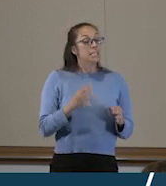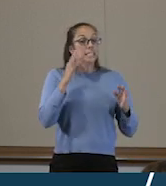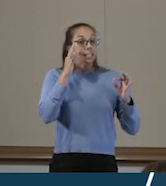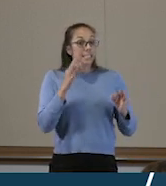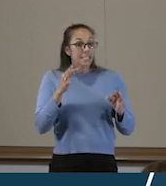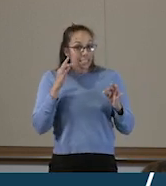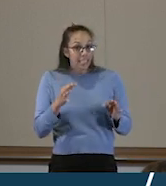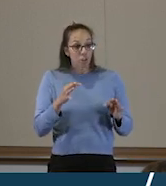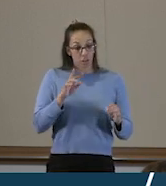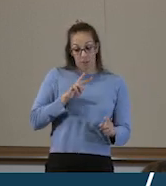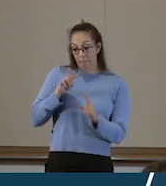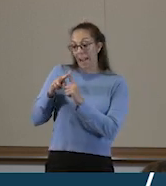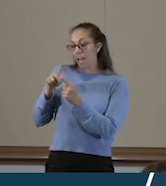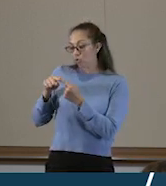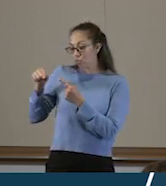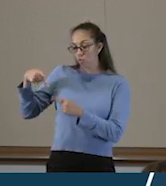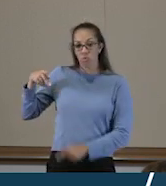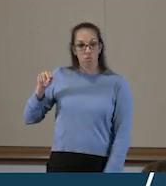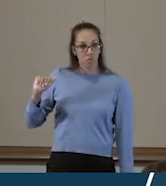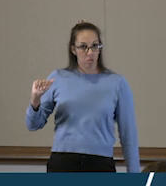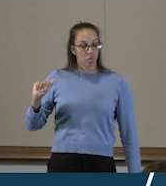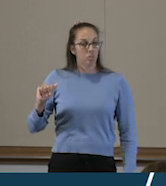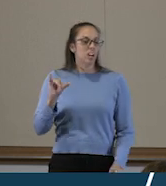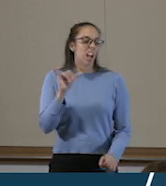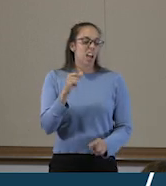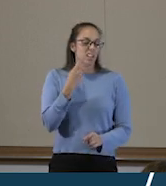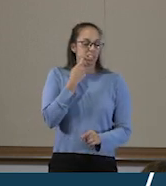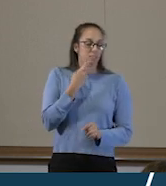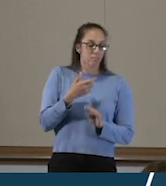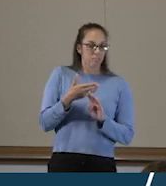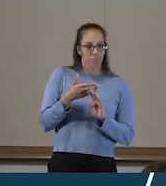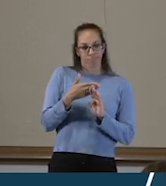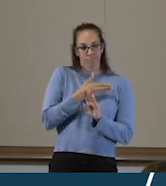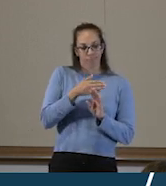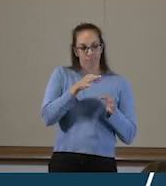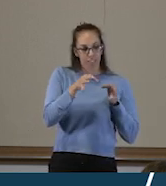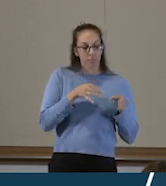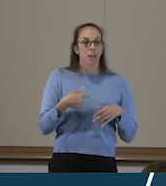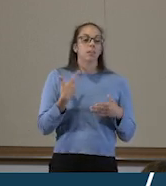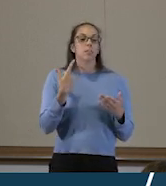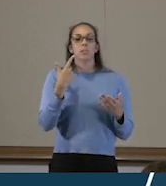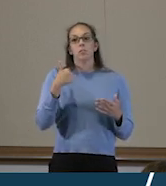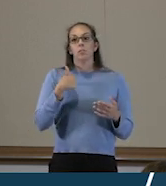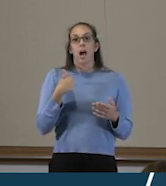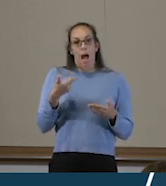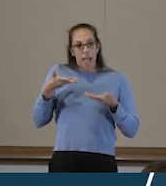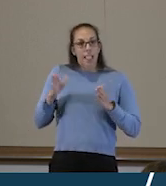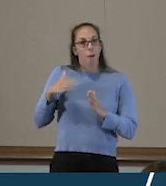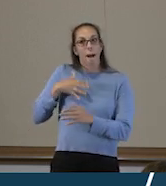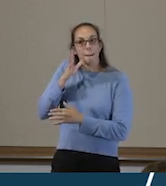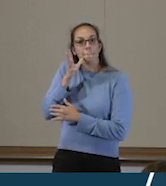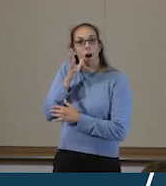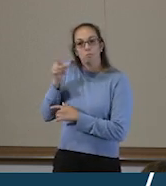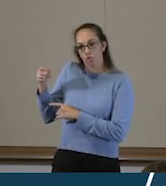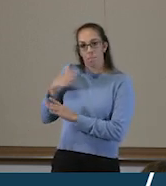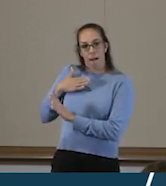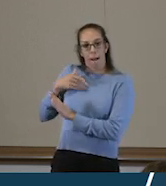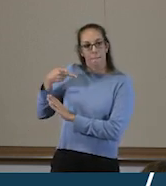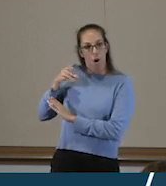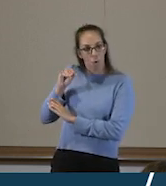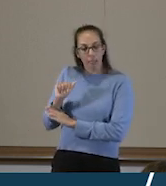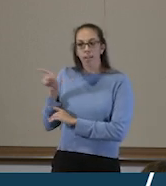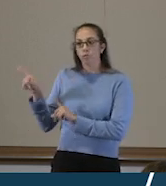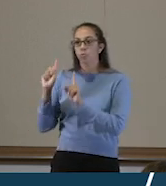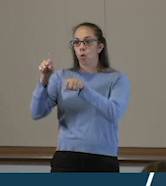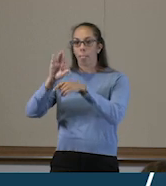delegated to agents, like I just said. For example, withdraw from an ATM, right? I go to the bank, I have mom withdraw my